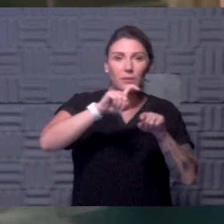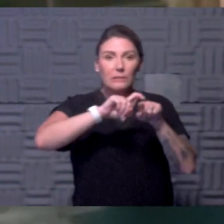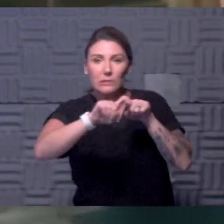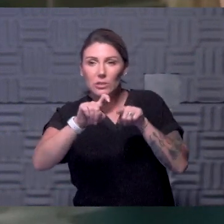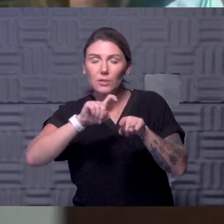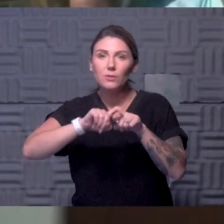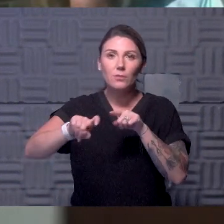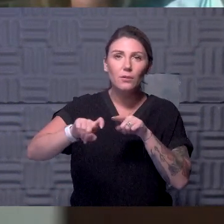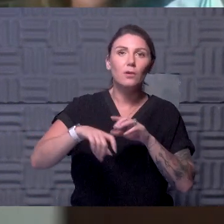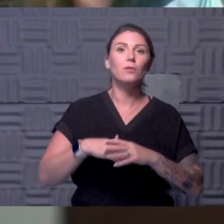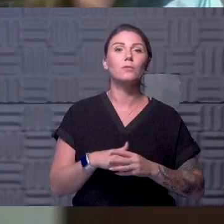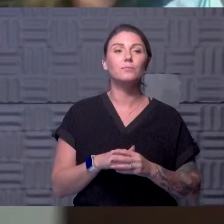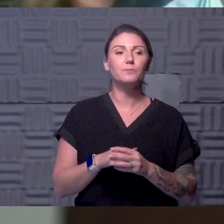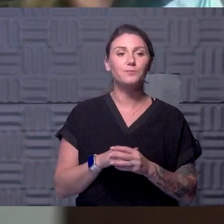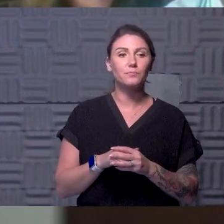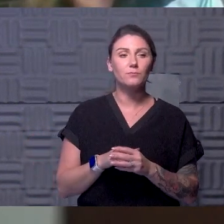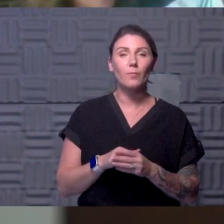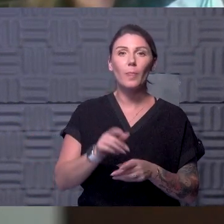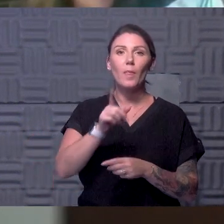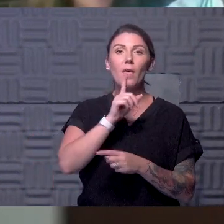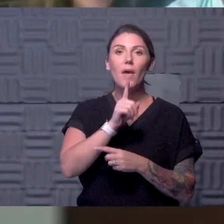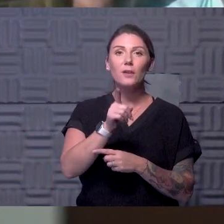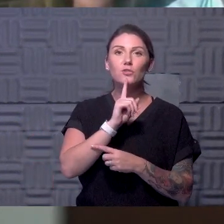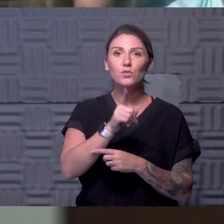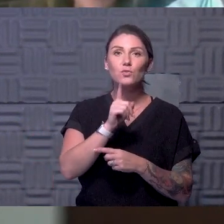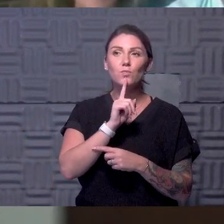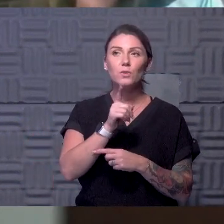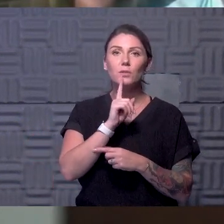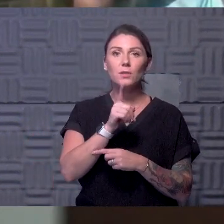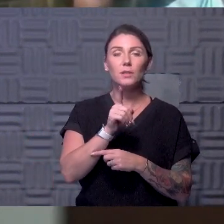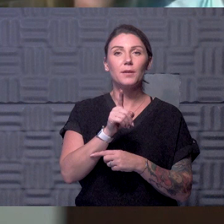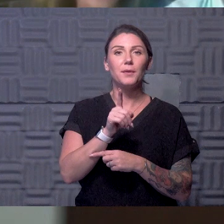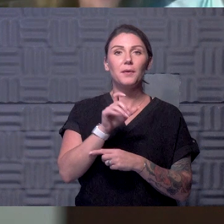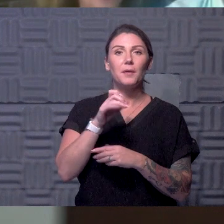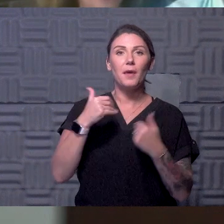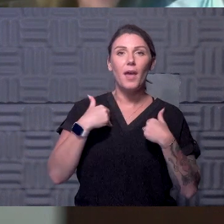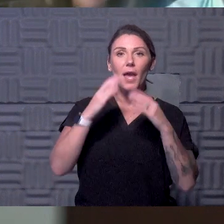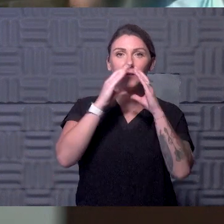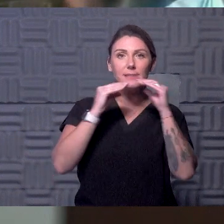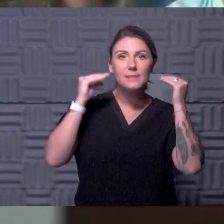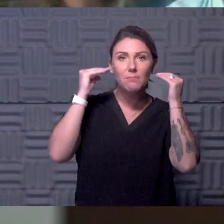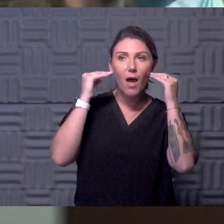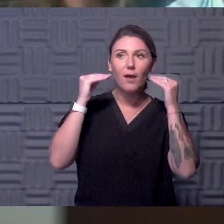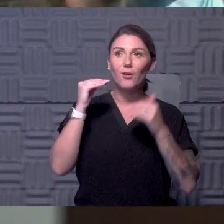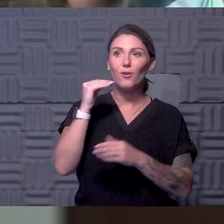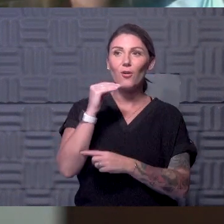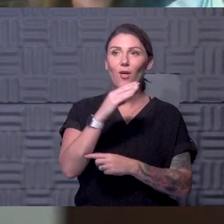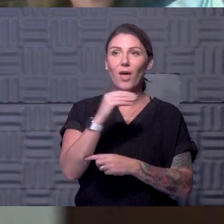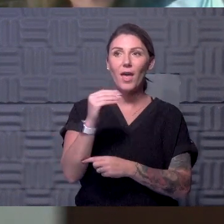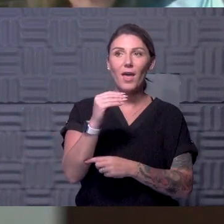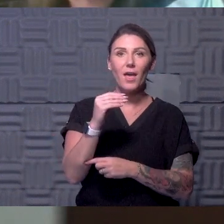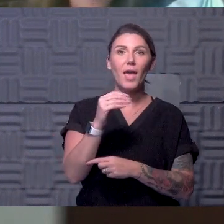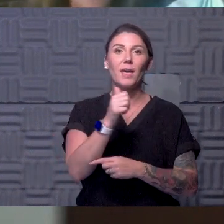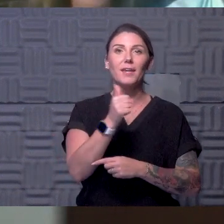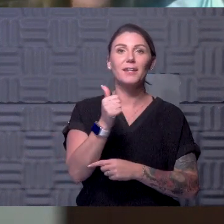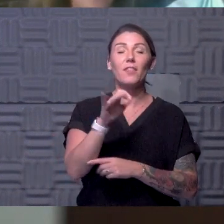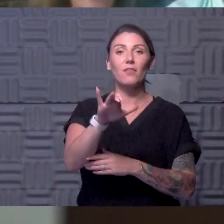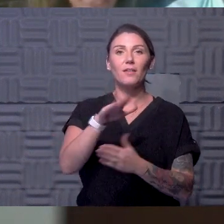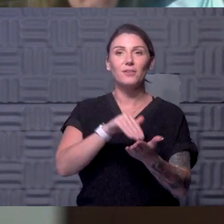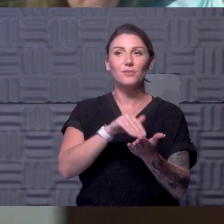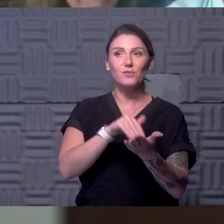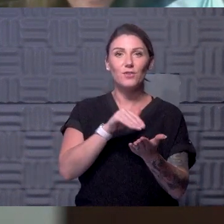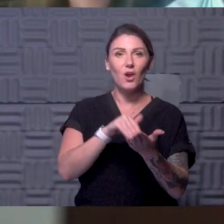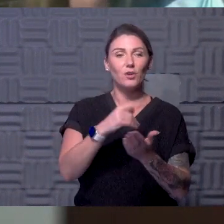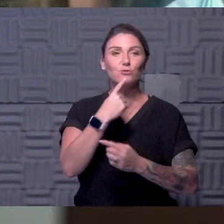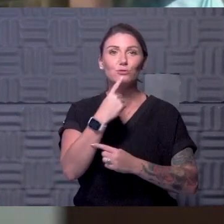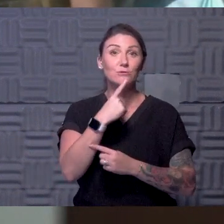calling. We actually had a smile through a vent tube that the doctor said, I don't know that I've